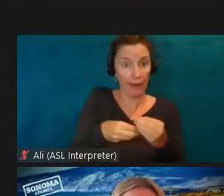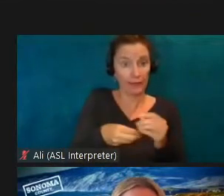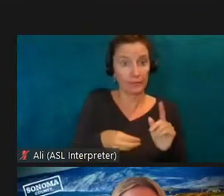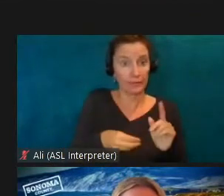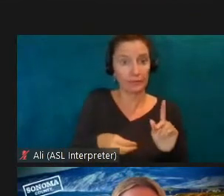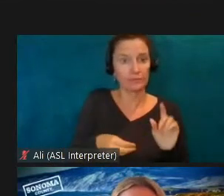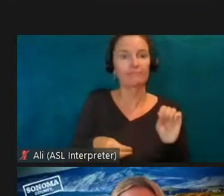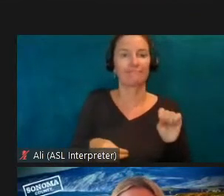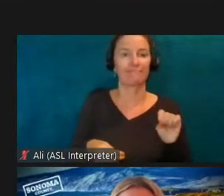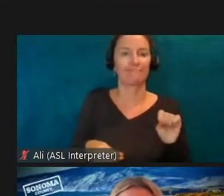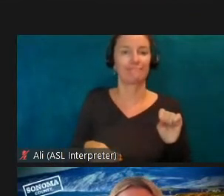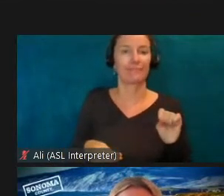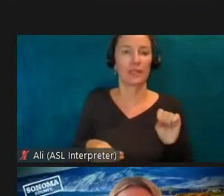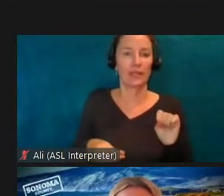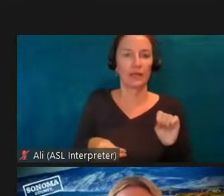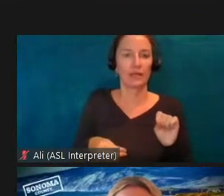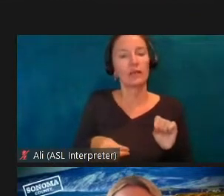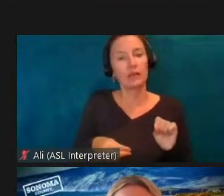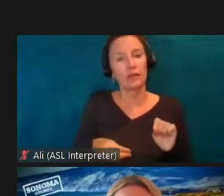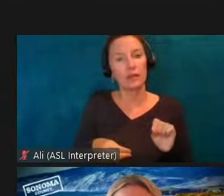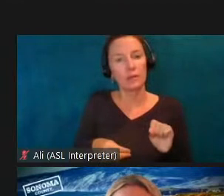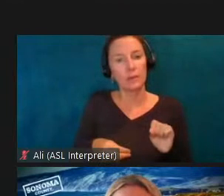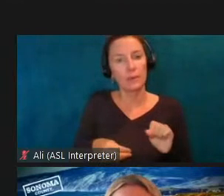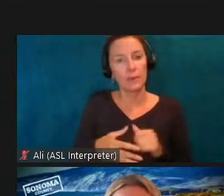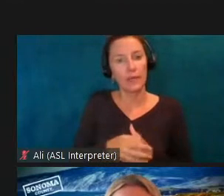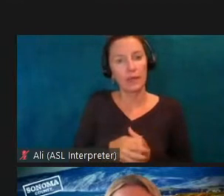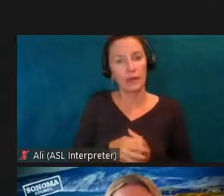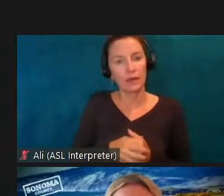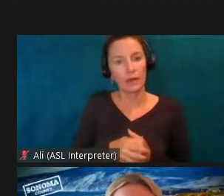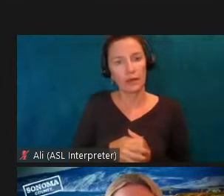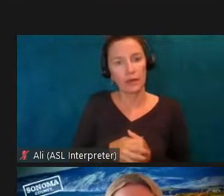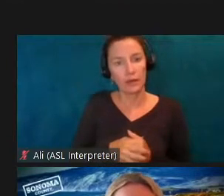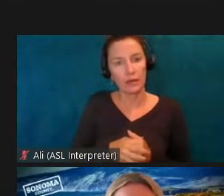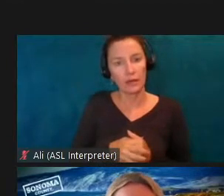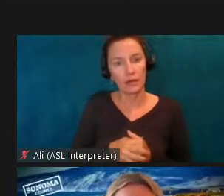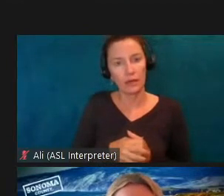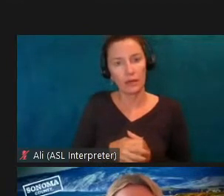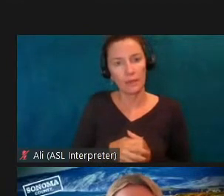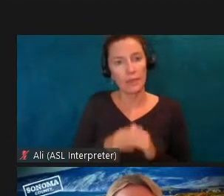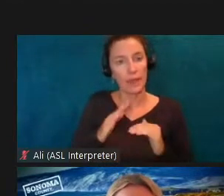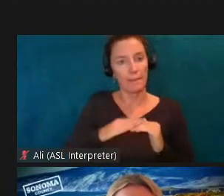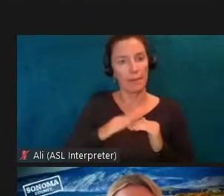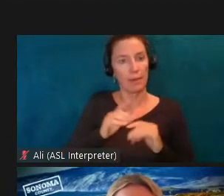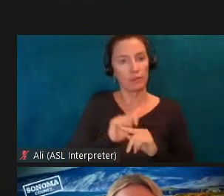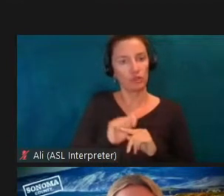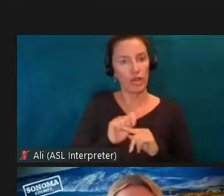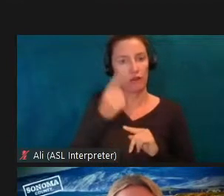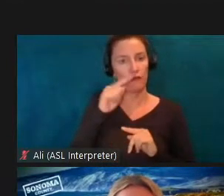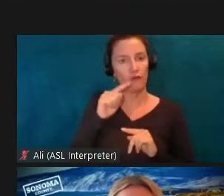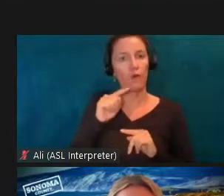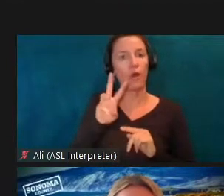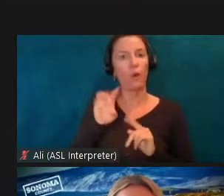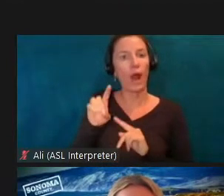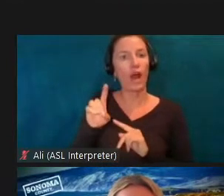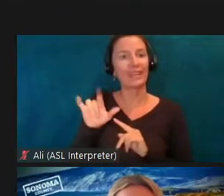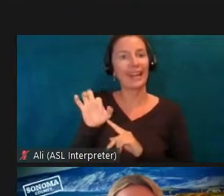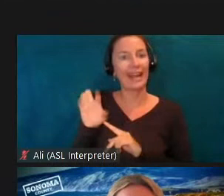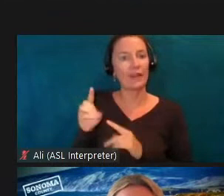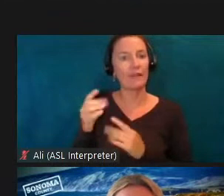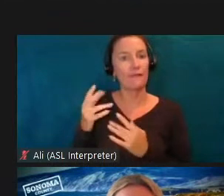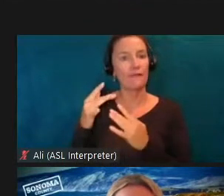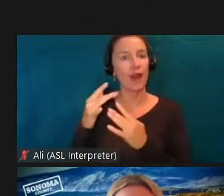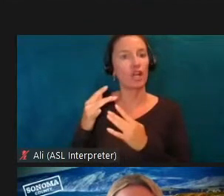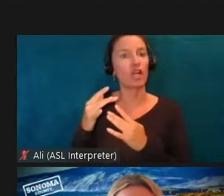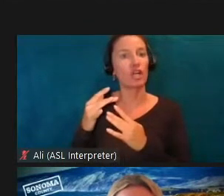Yeah, just one note that the minimum training for wildland firefighters for CAL FIRE at